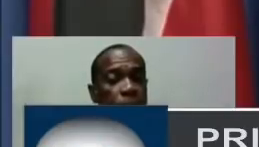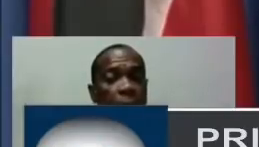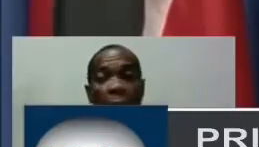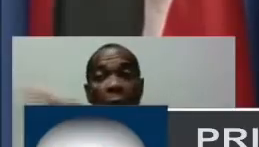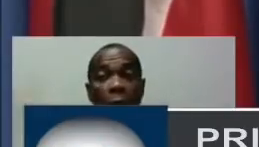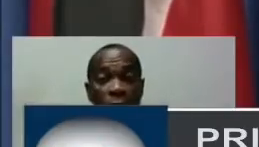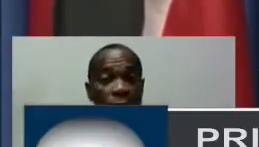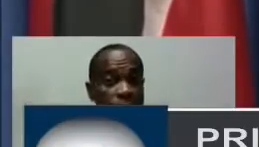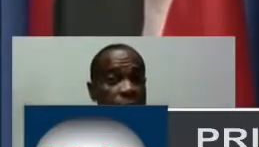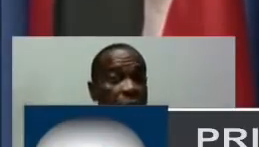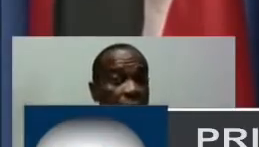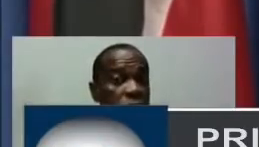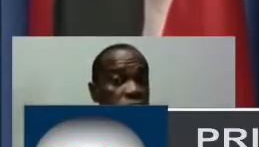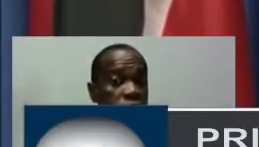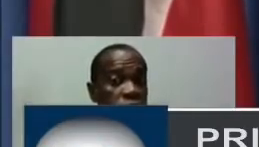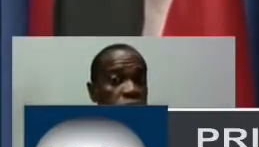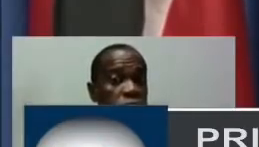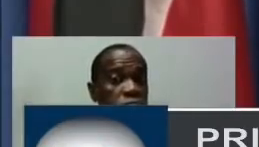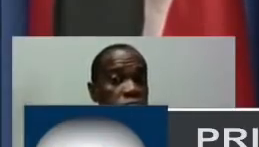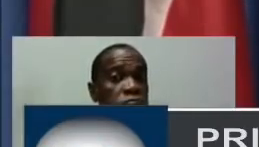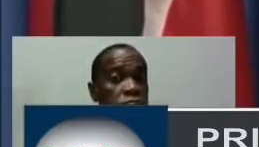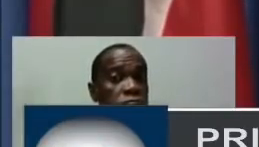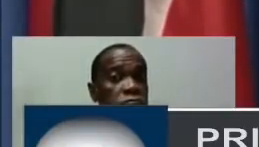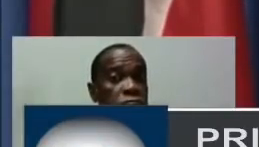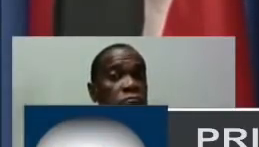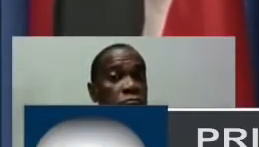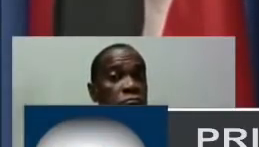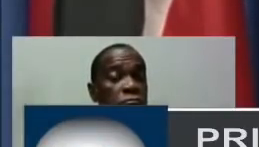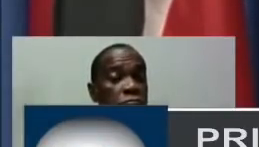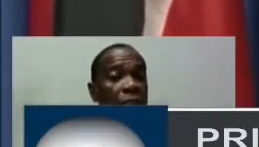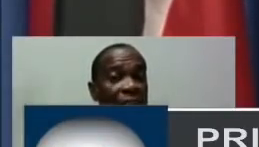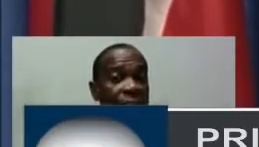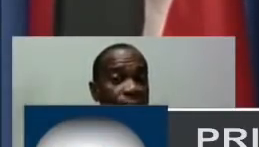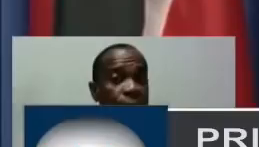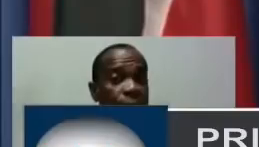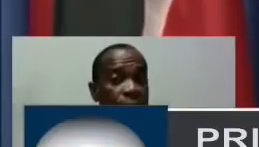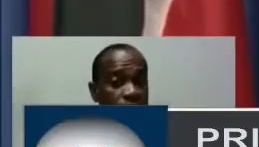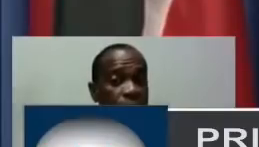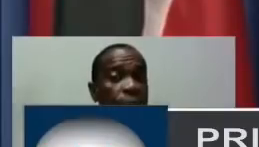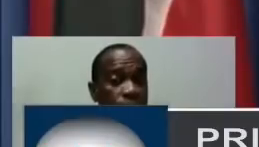is that there are significant benefits to be had